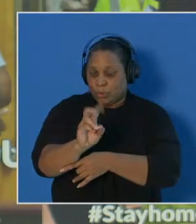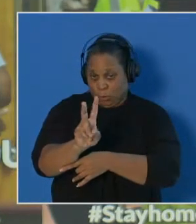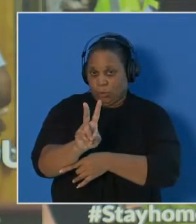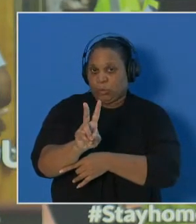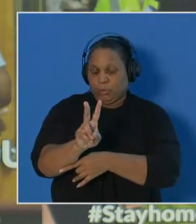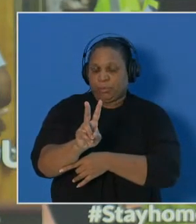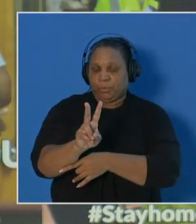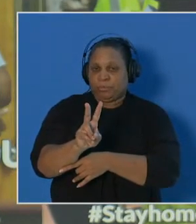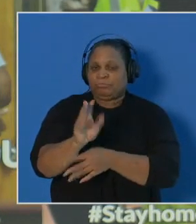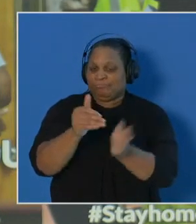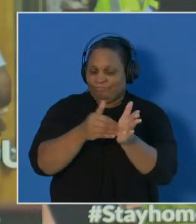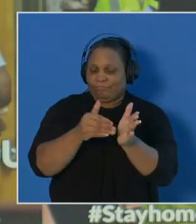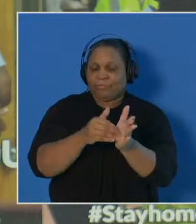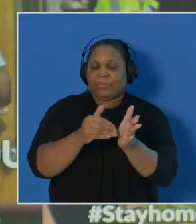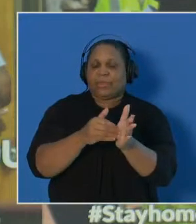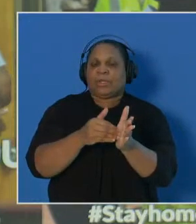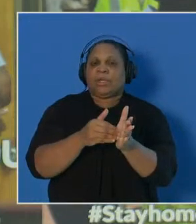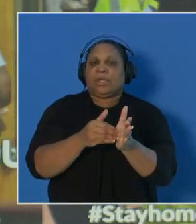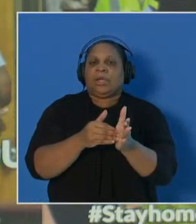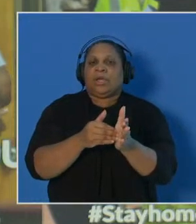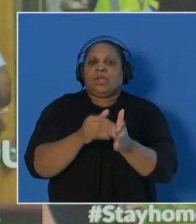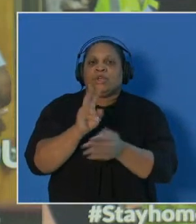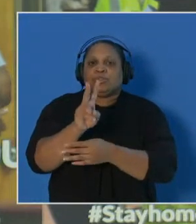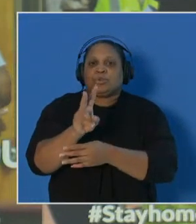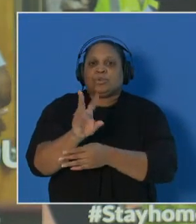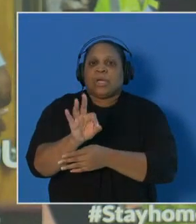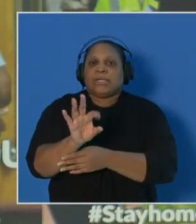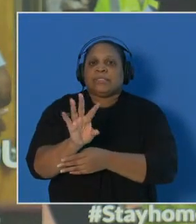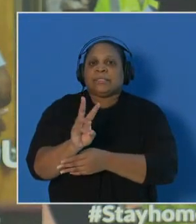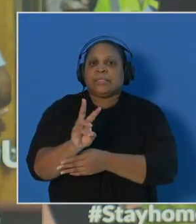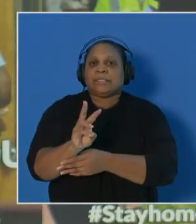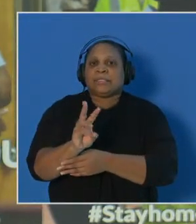296-5202. Again, that number is